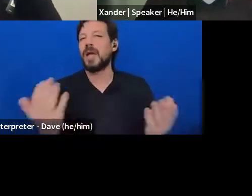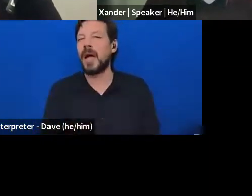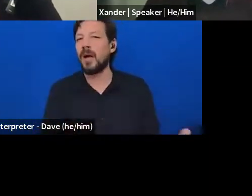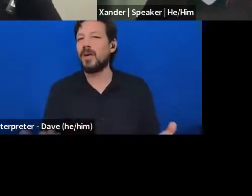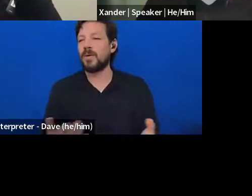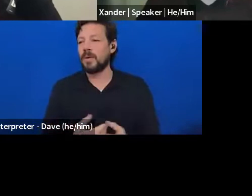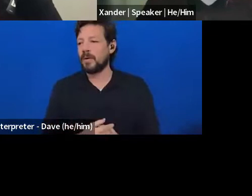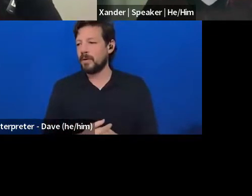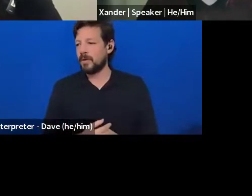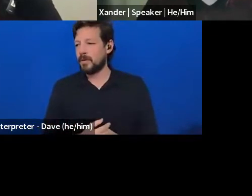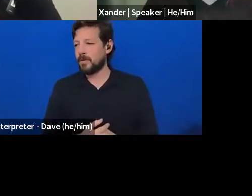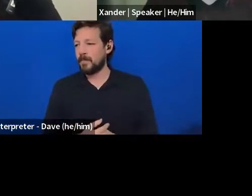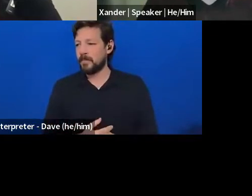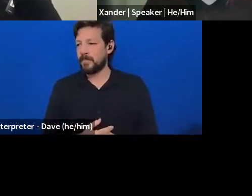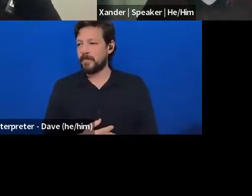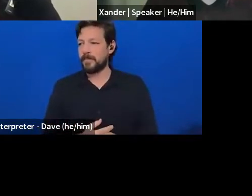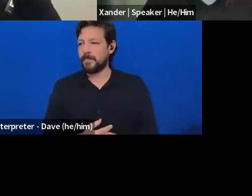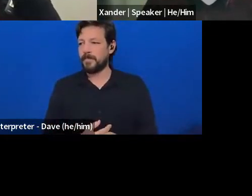Mainly just because